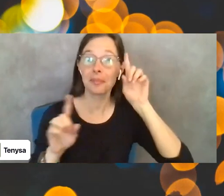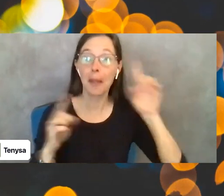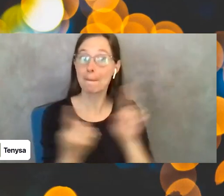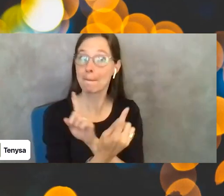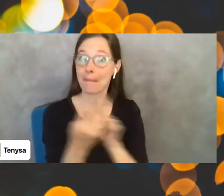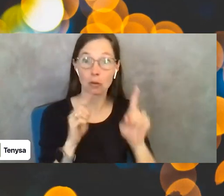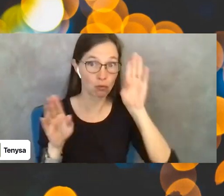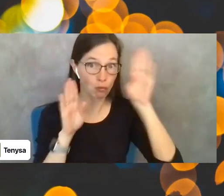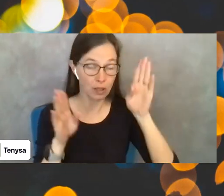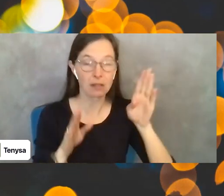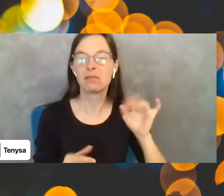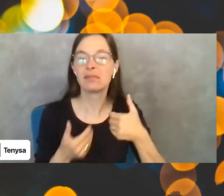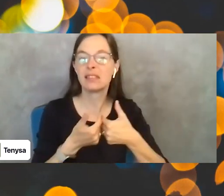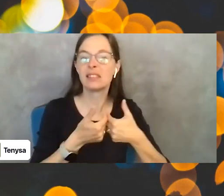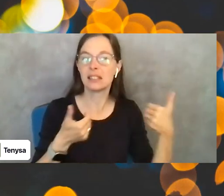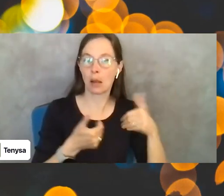sure you have that. If you don't, email